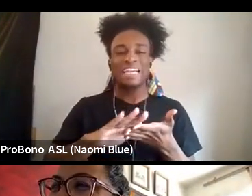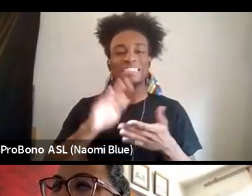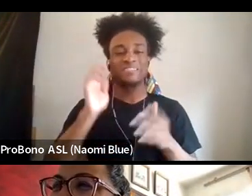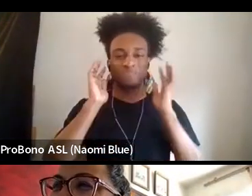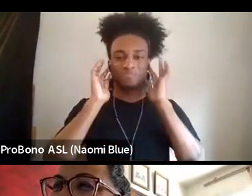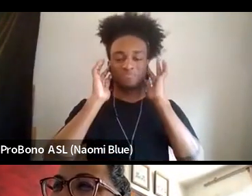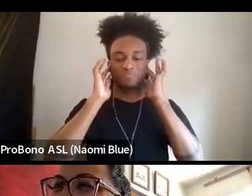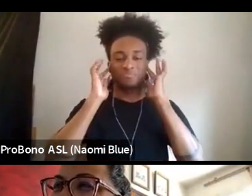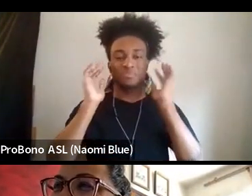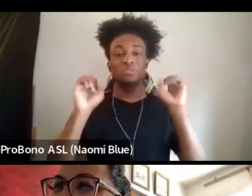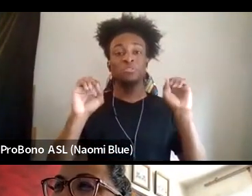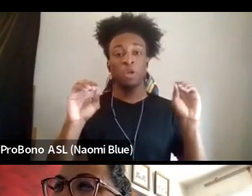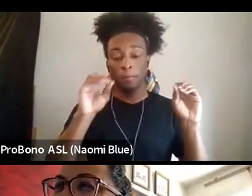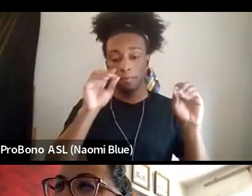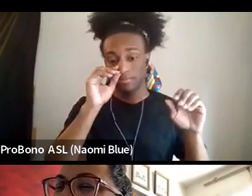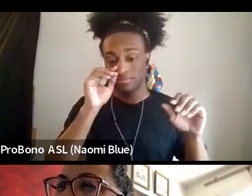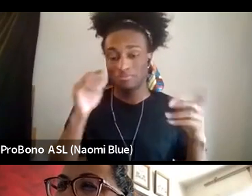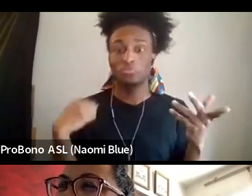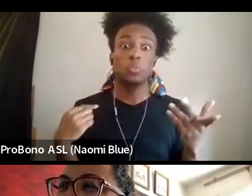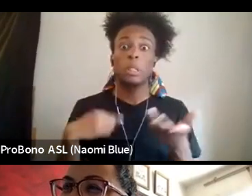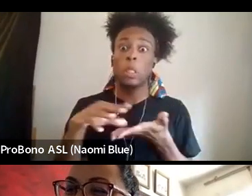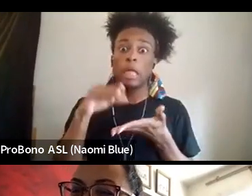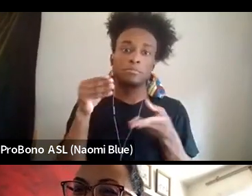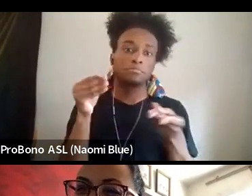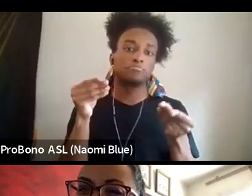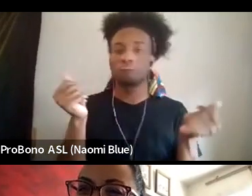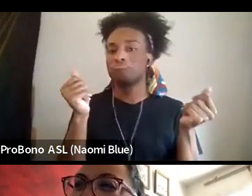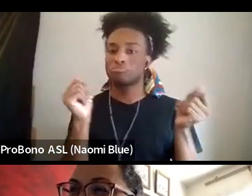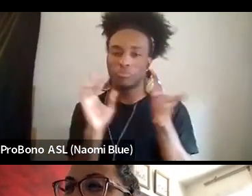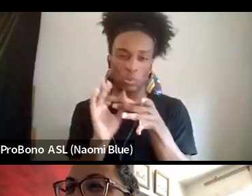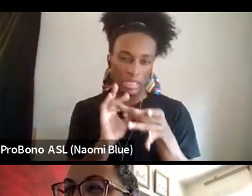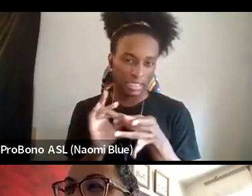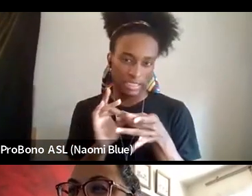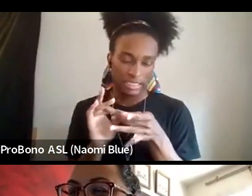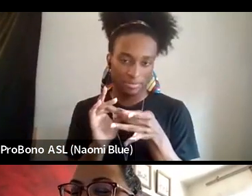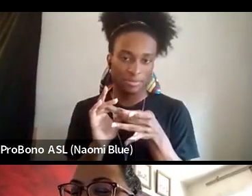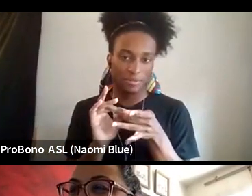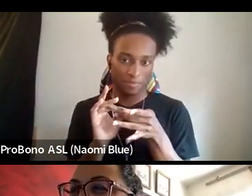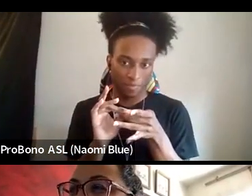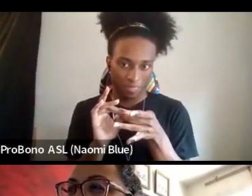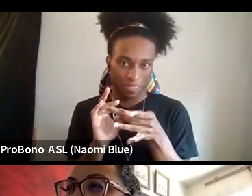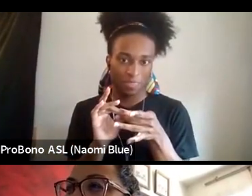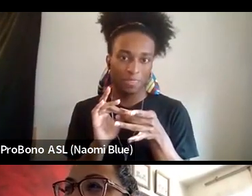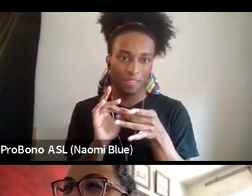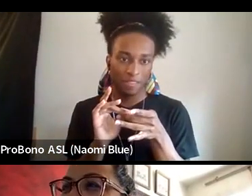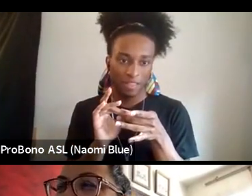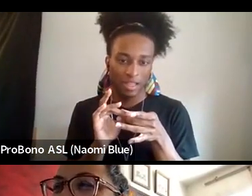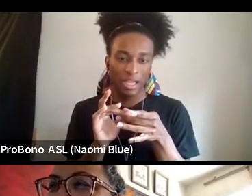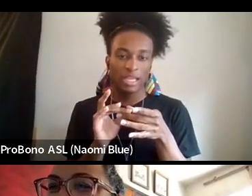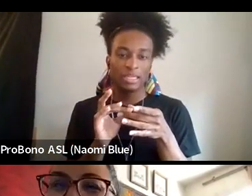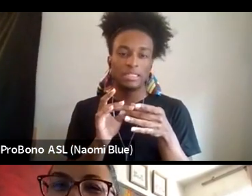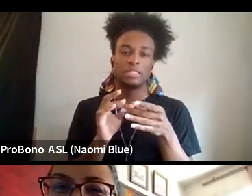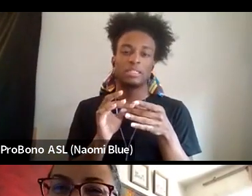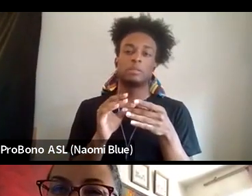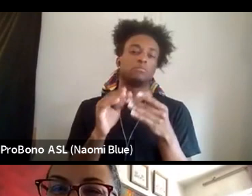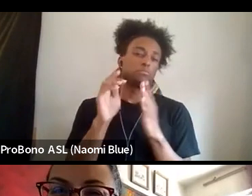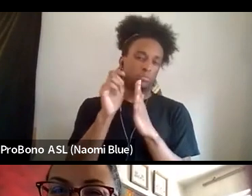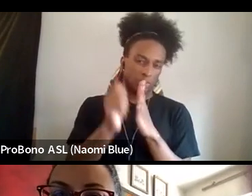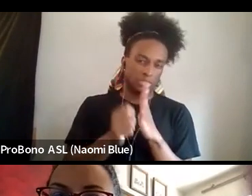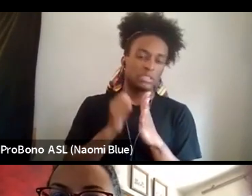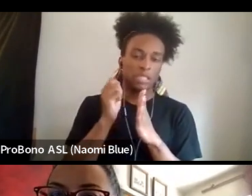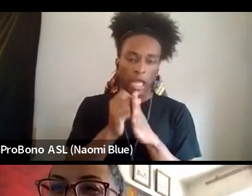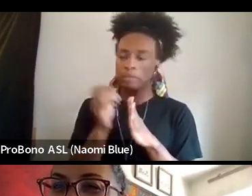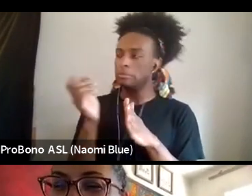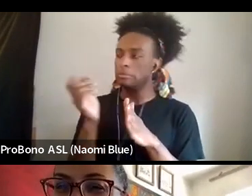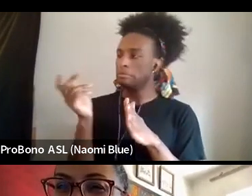we got to learn very quickly the relationship and where they were at. That's great. Yeah, in a